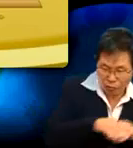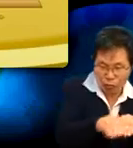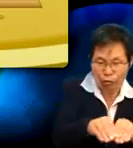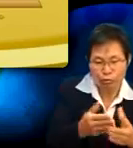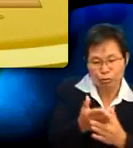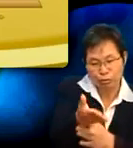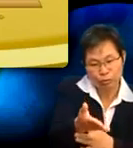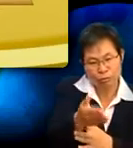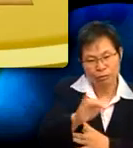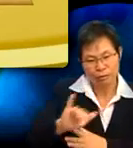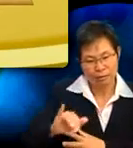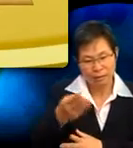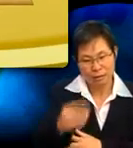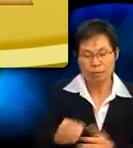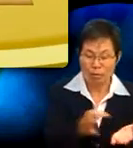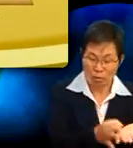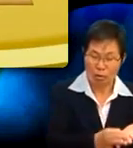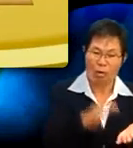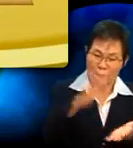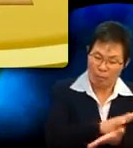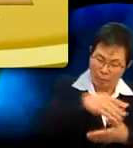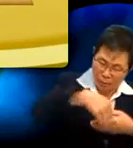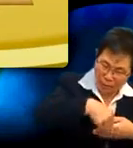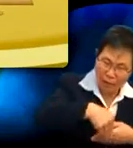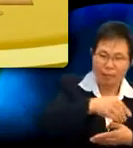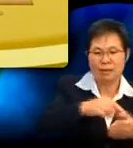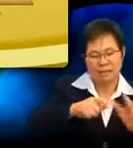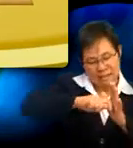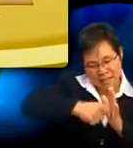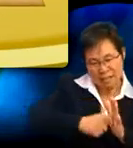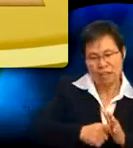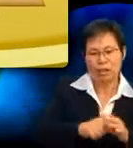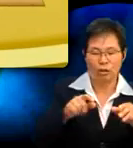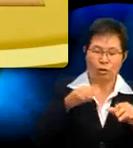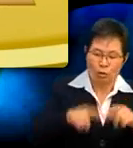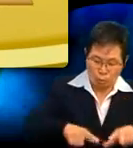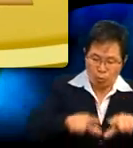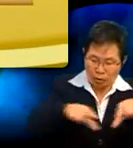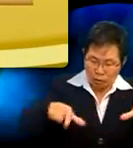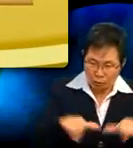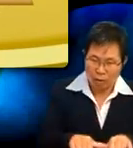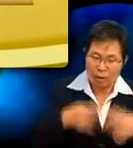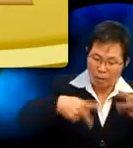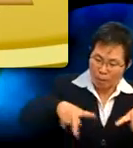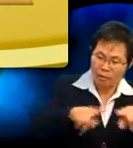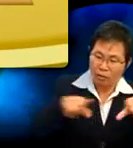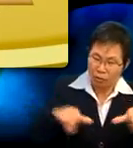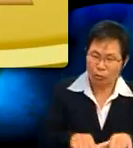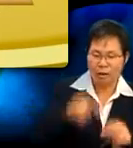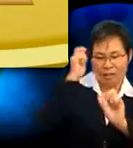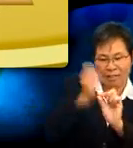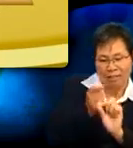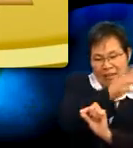them. A coin, a paper clip, a key, a wooden ruler, a plastic ruler,